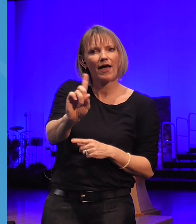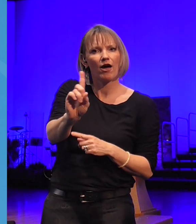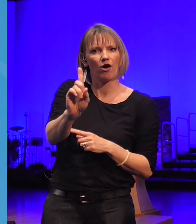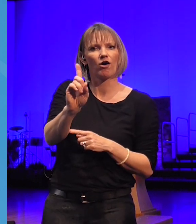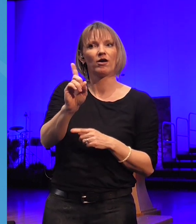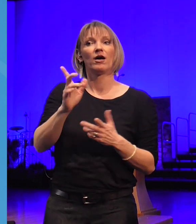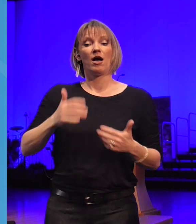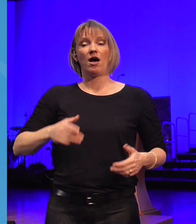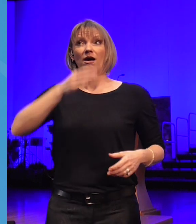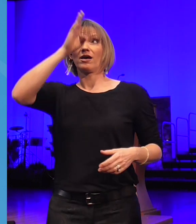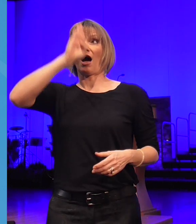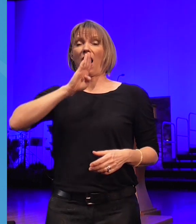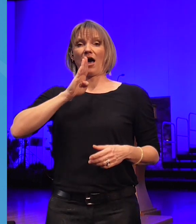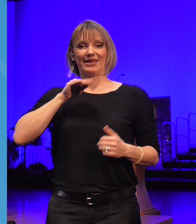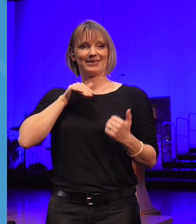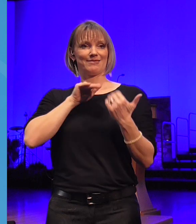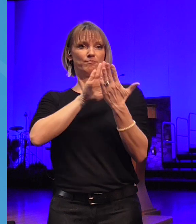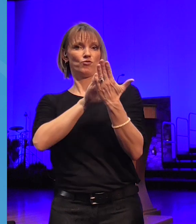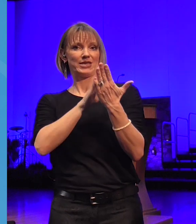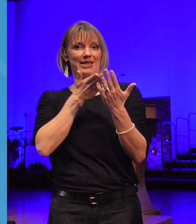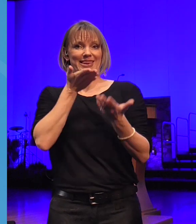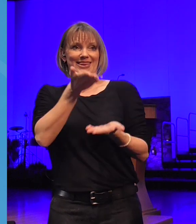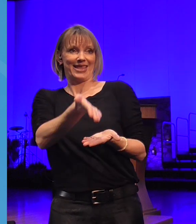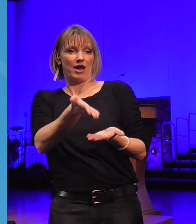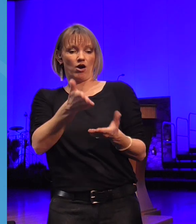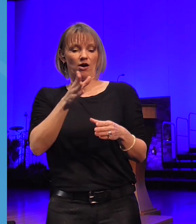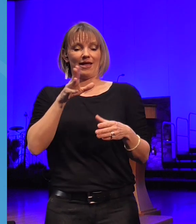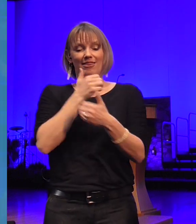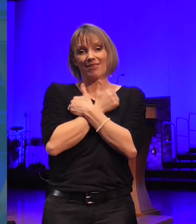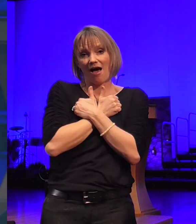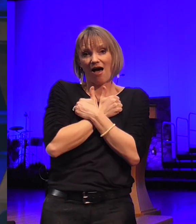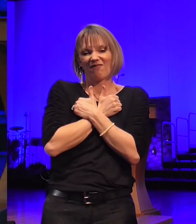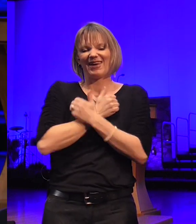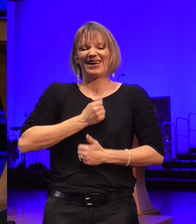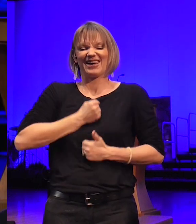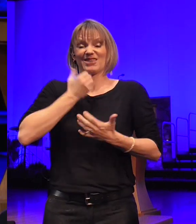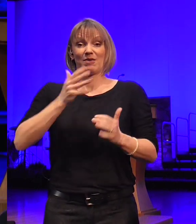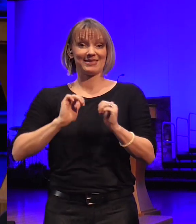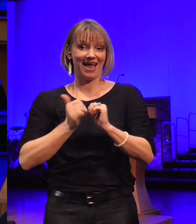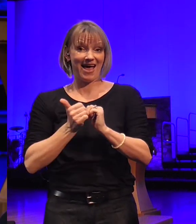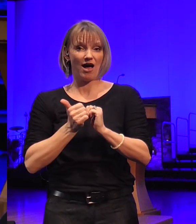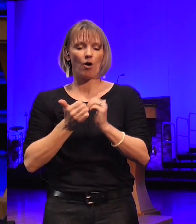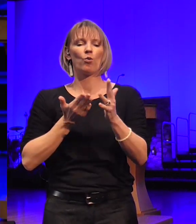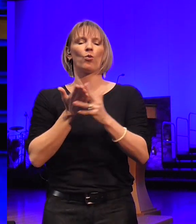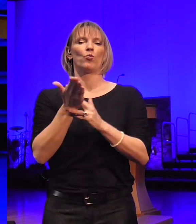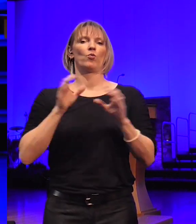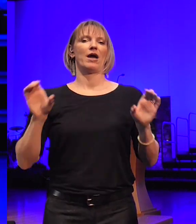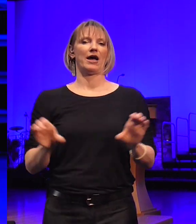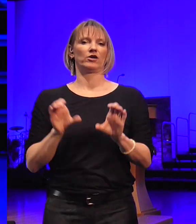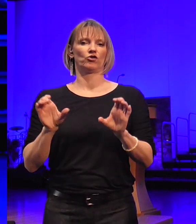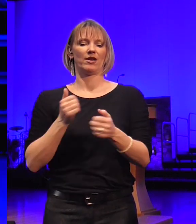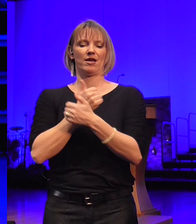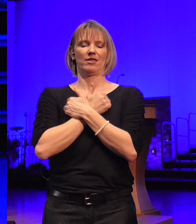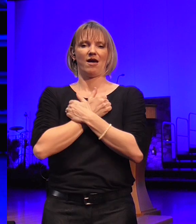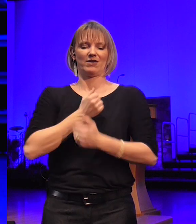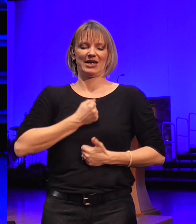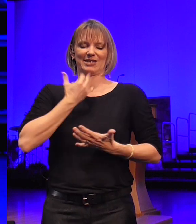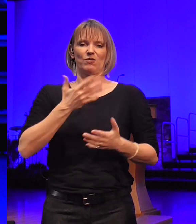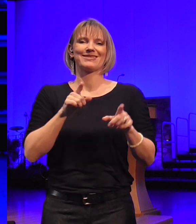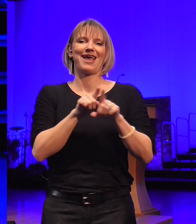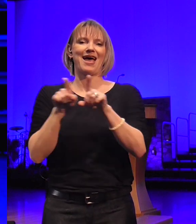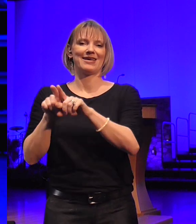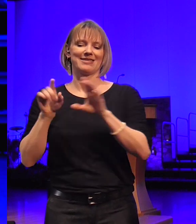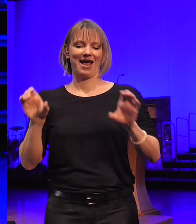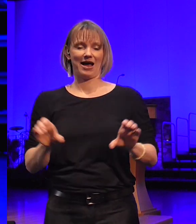present in love expressed as action. Love expressed as action. To